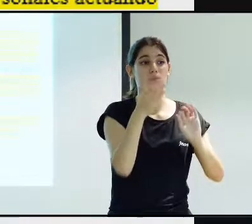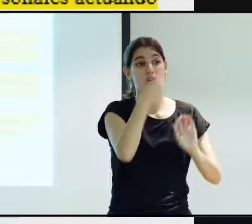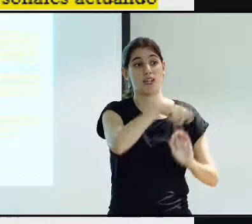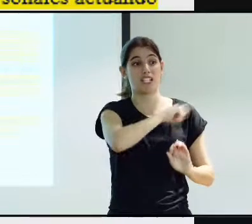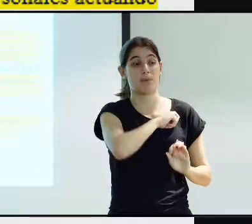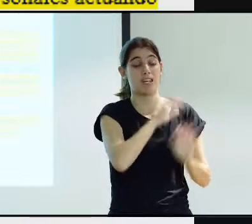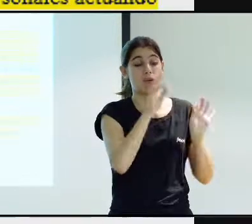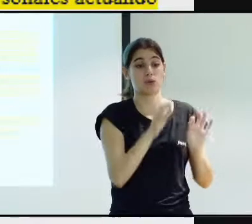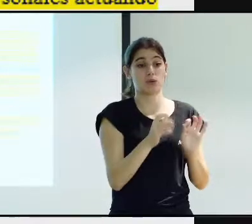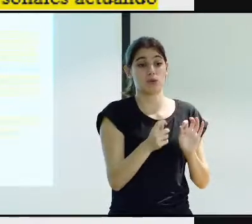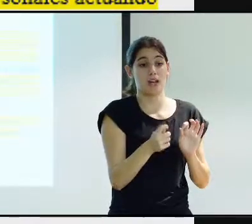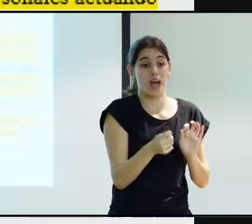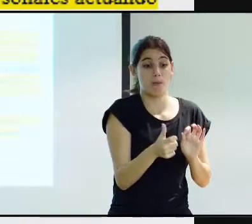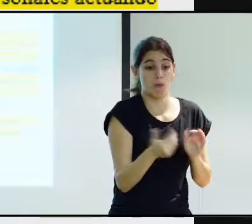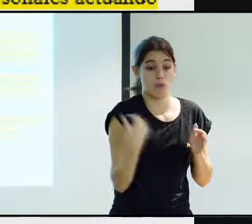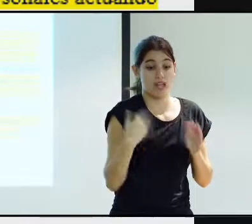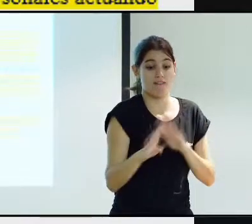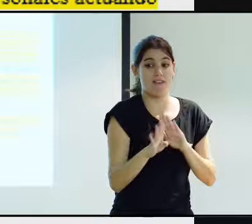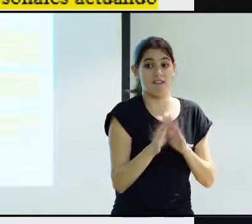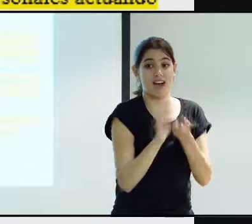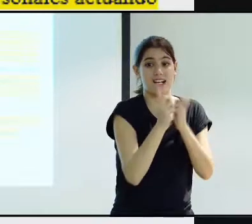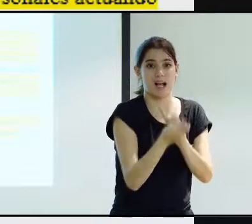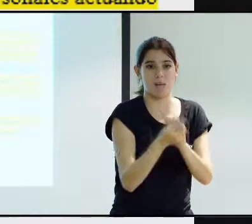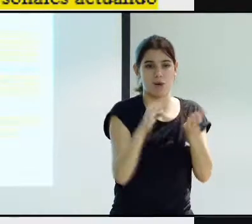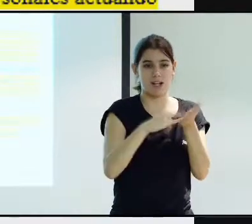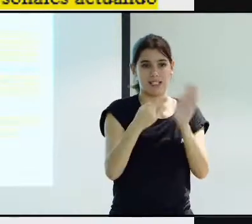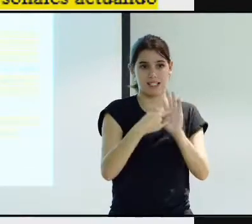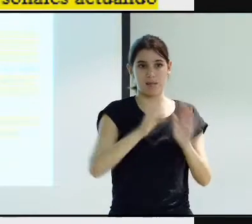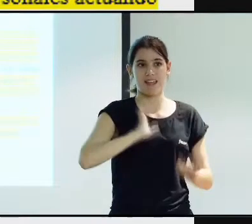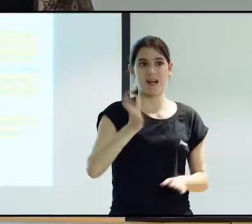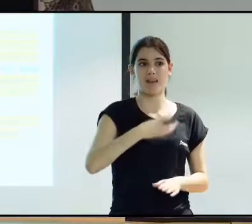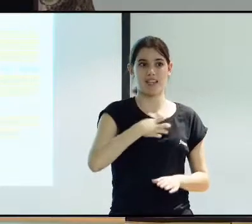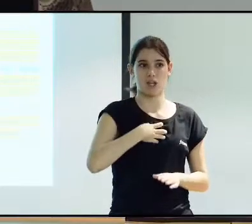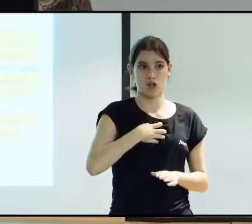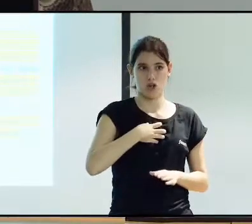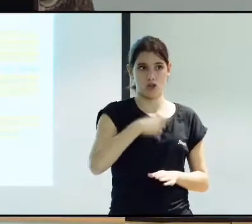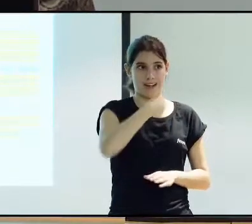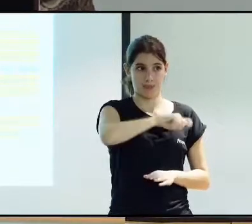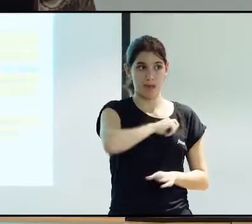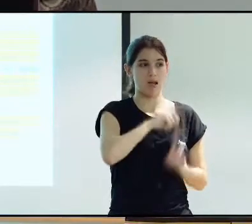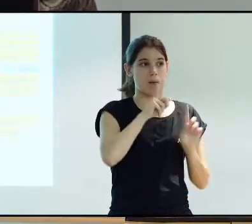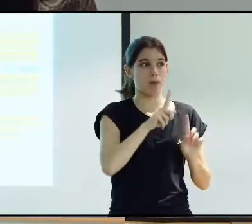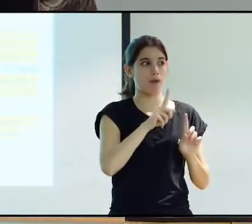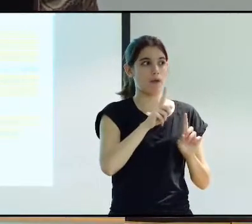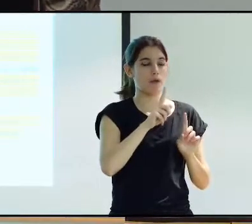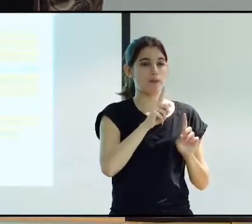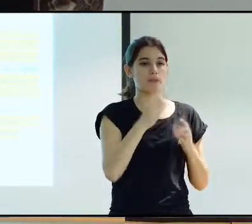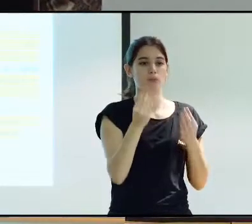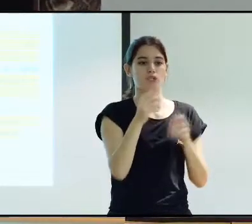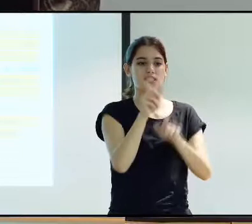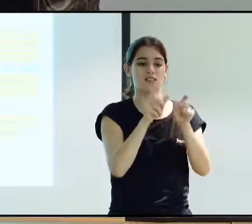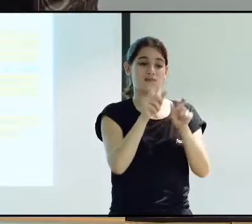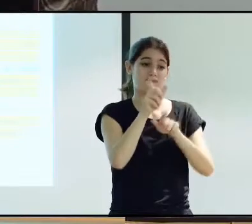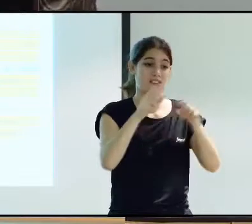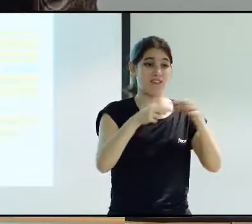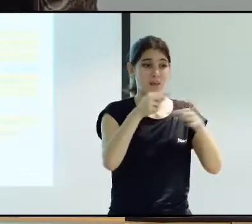access to a personal assistant. So now here in Spain we're going to be changing the whole system whereby you can have